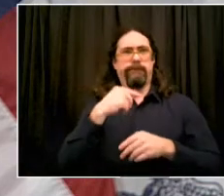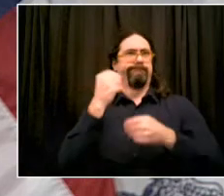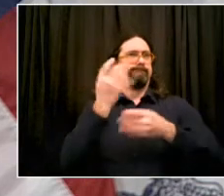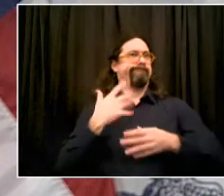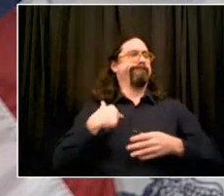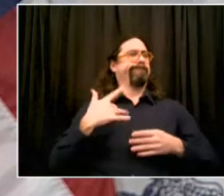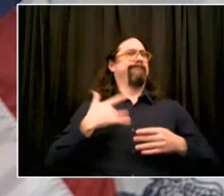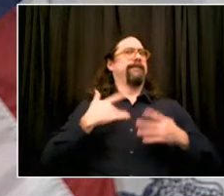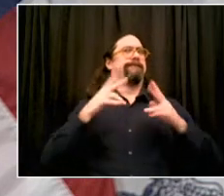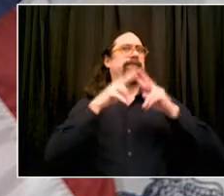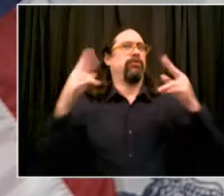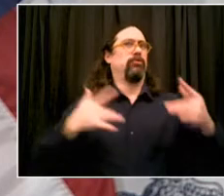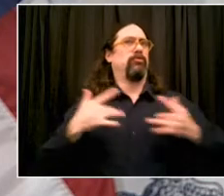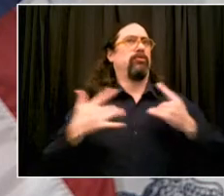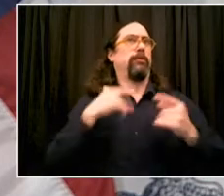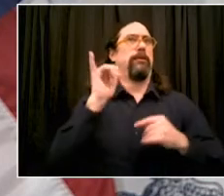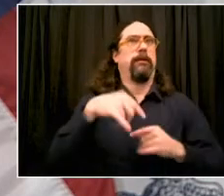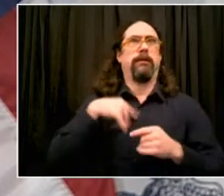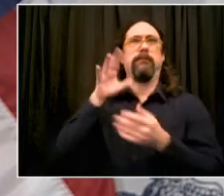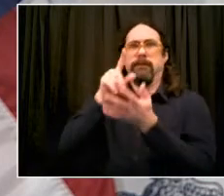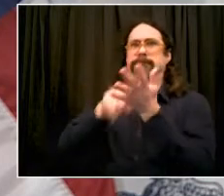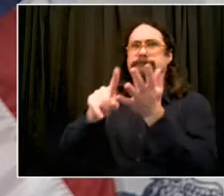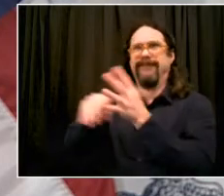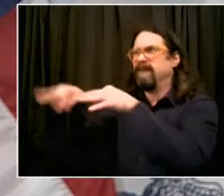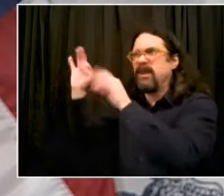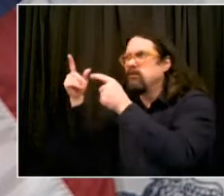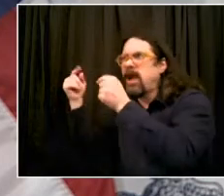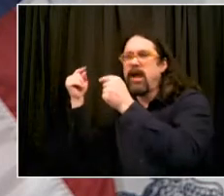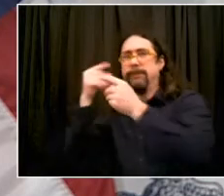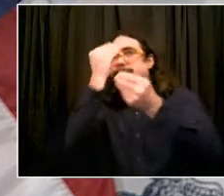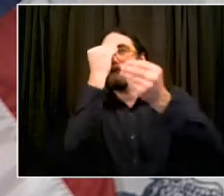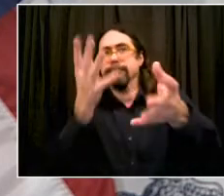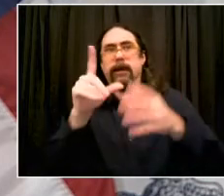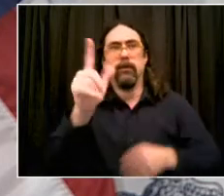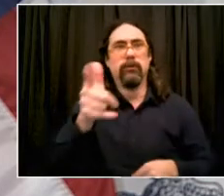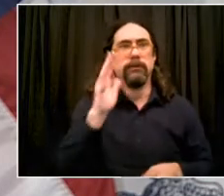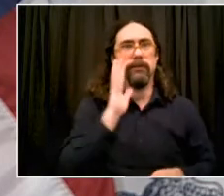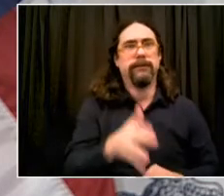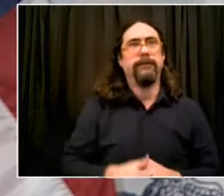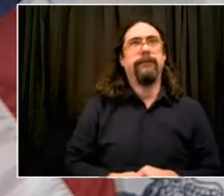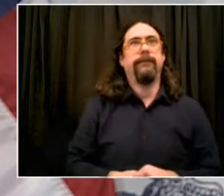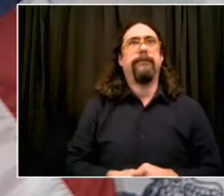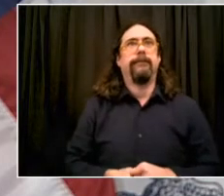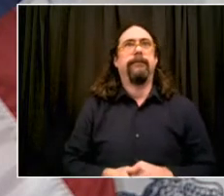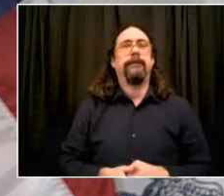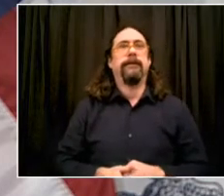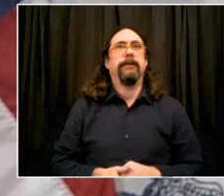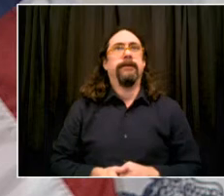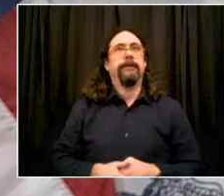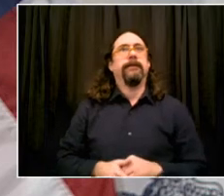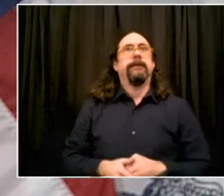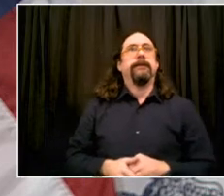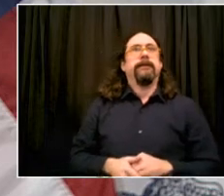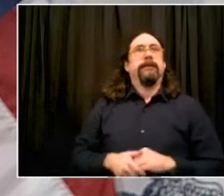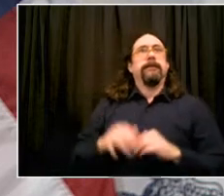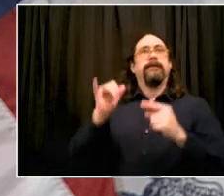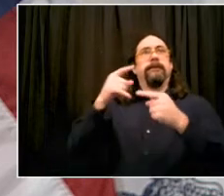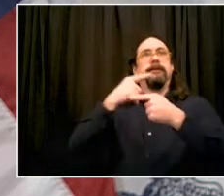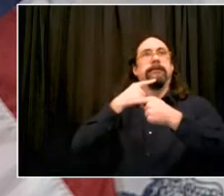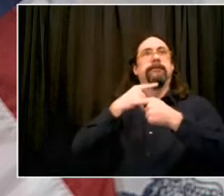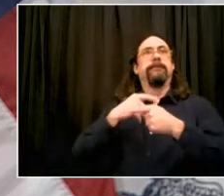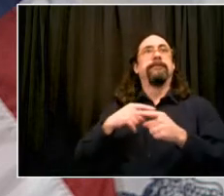today. As a programming note, we're also joined by Eric Enderlin, president of the New York City Housing Development